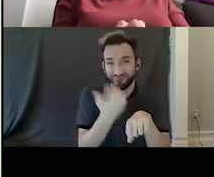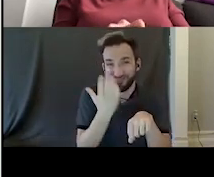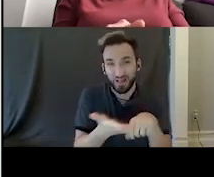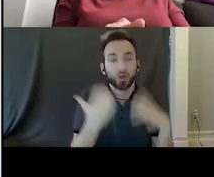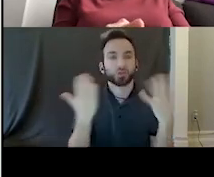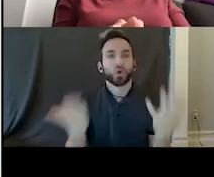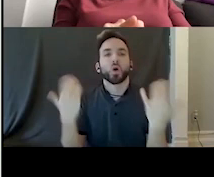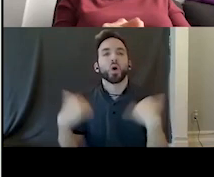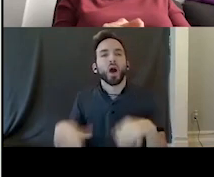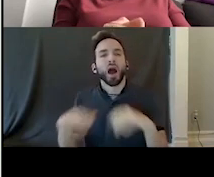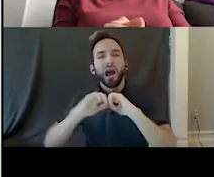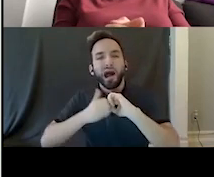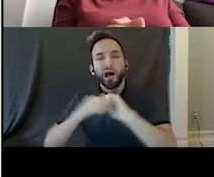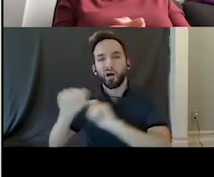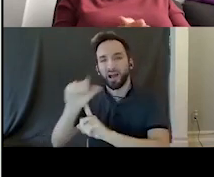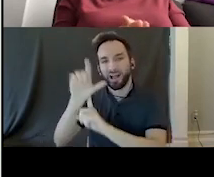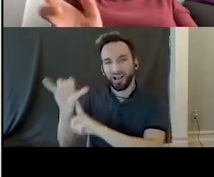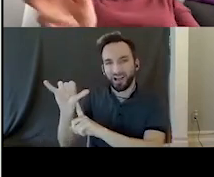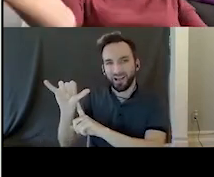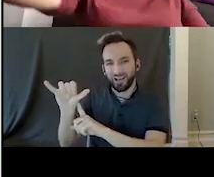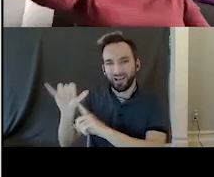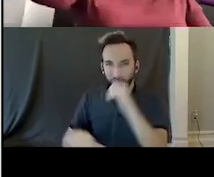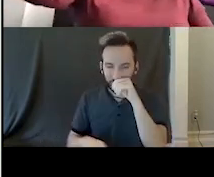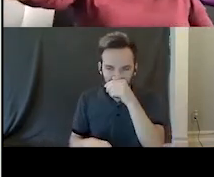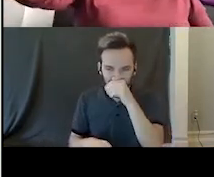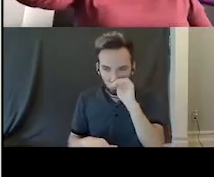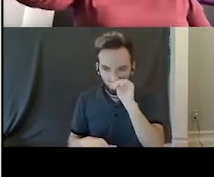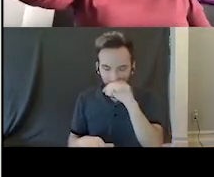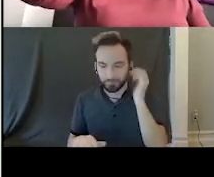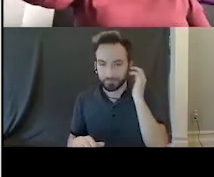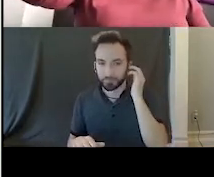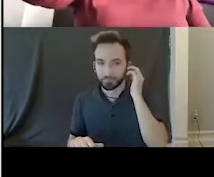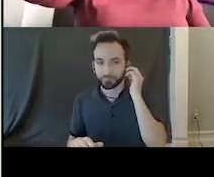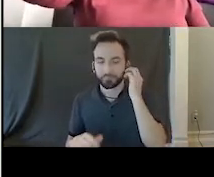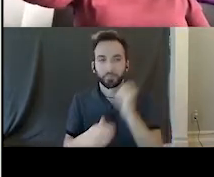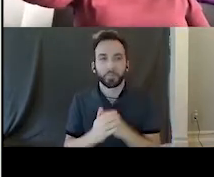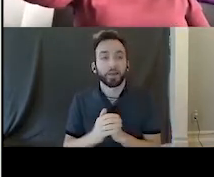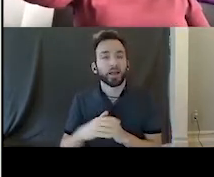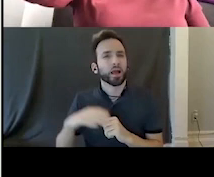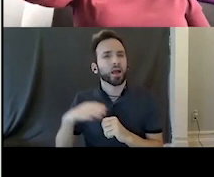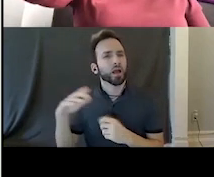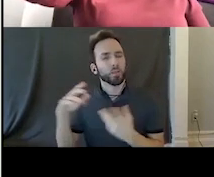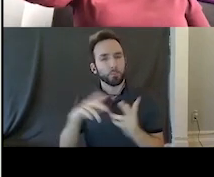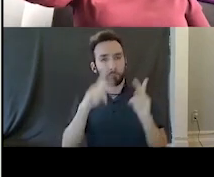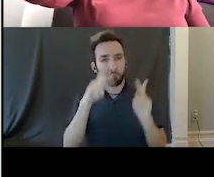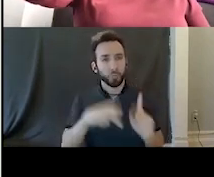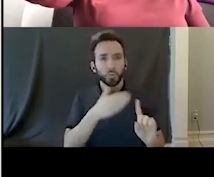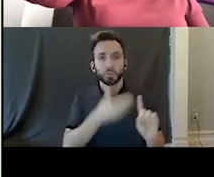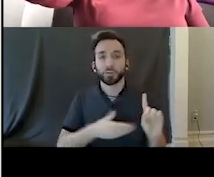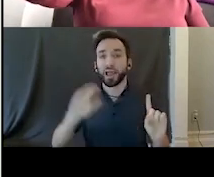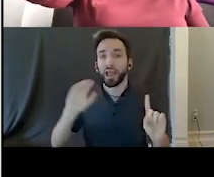ally. So I want you to ask, when it comes to able-bodied students, able-bodied means somebody who doesn't have a